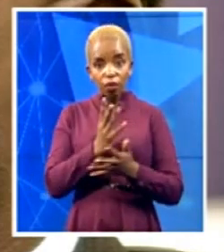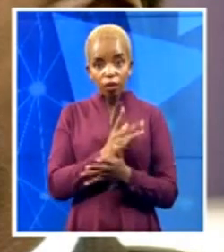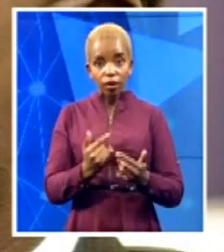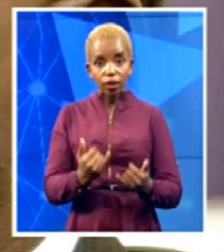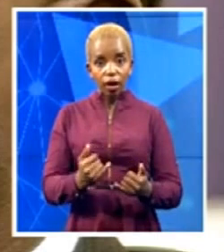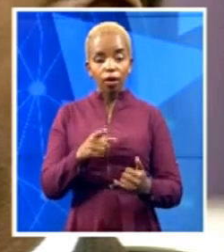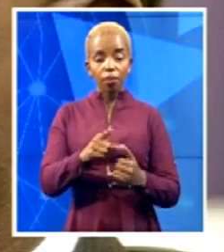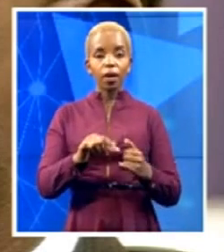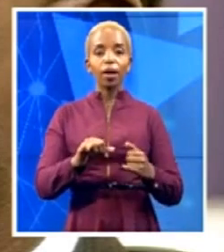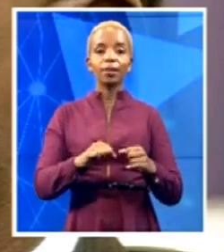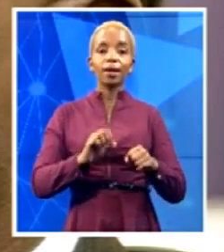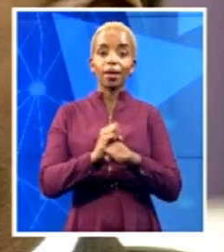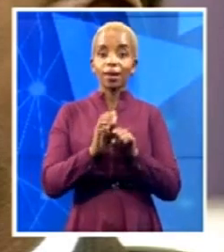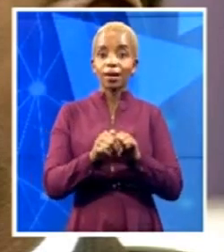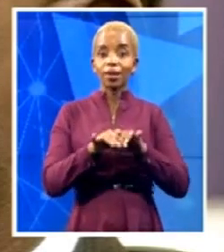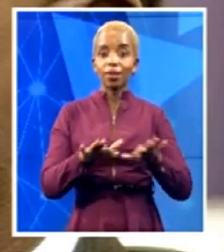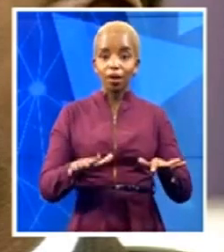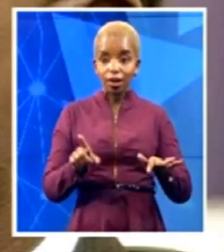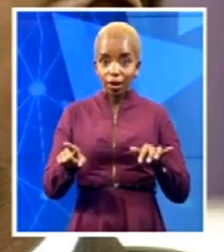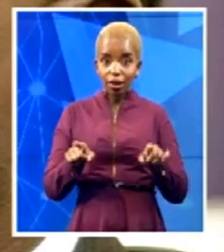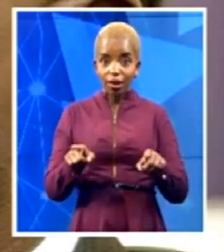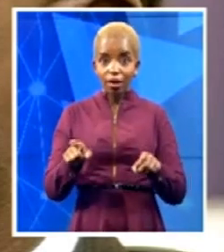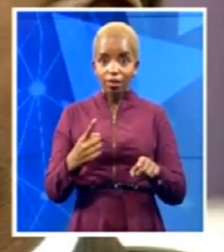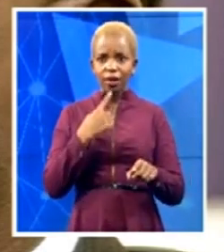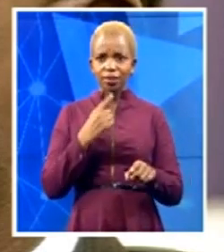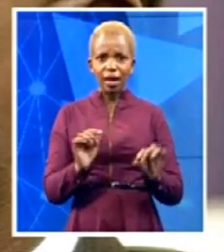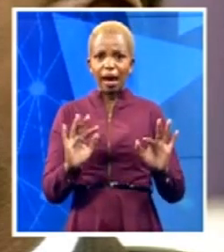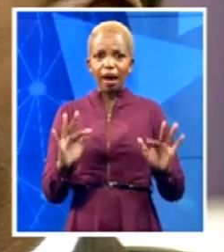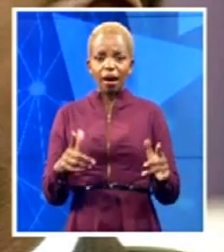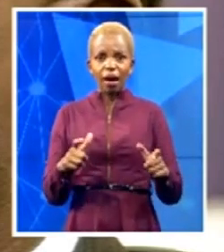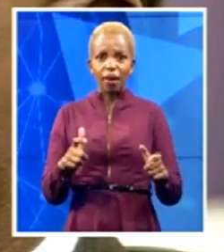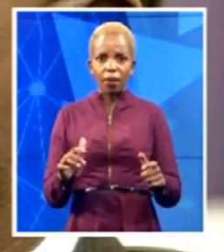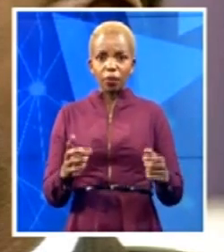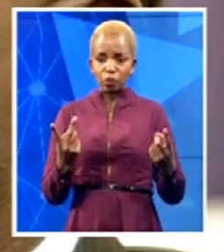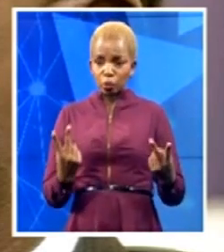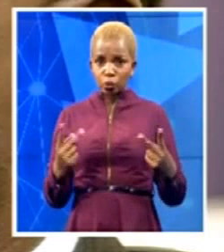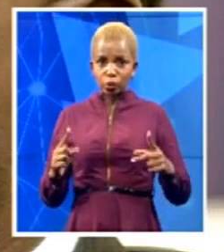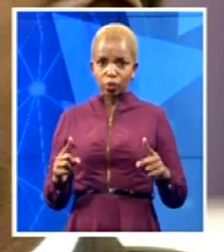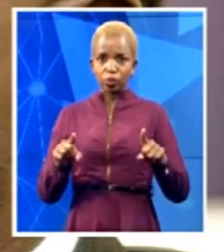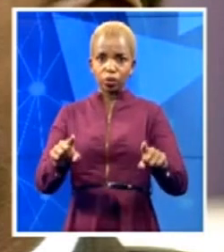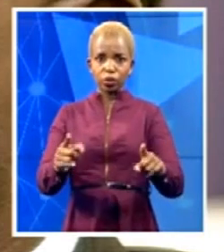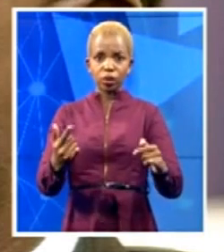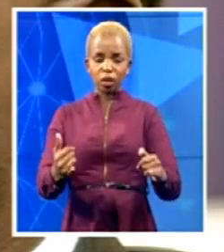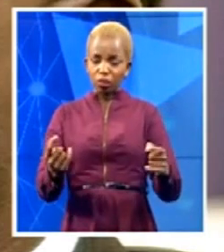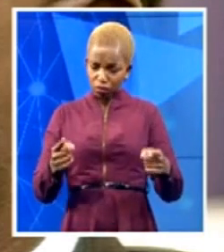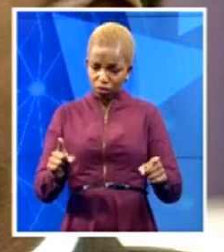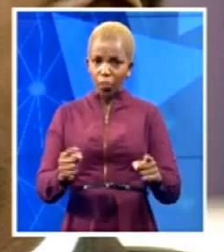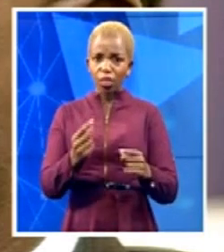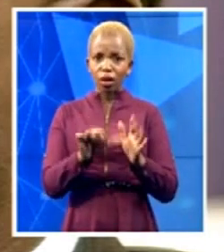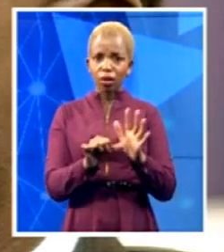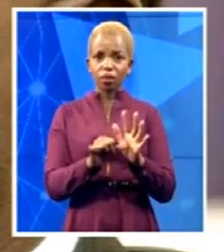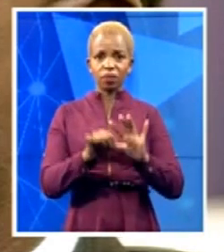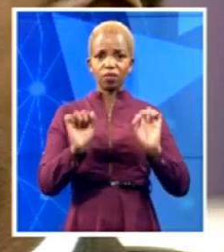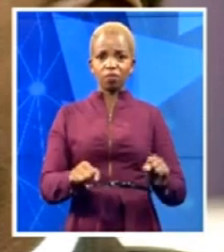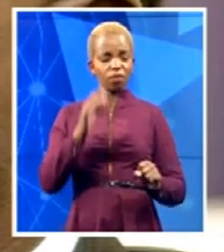thing. We're not doing one thing. We're doing two things which are both serious and very critical, as I have said. There is no way South Africa can afford